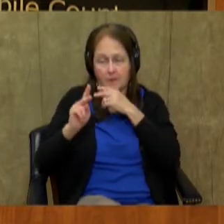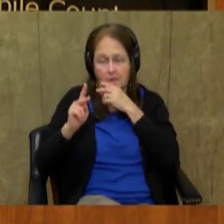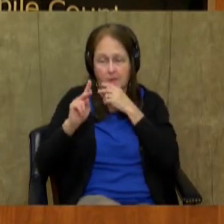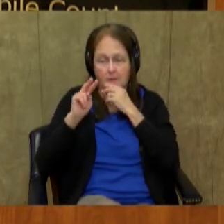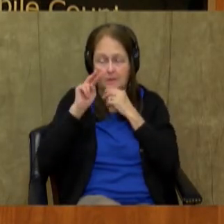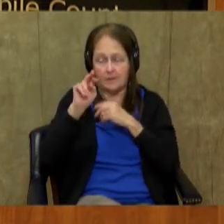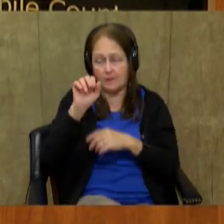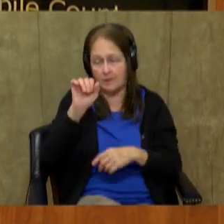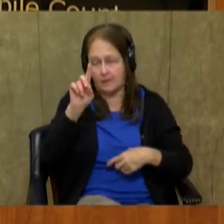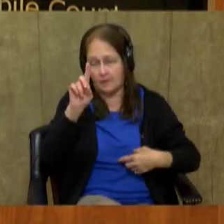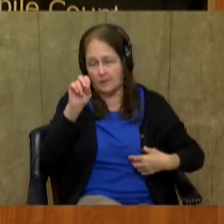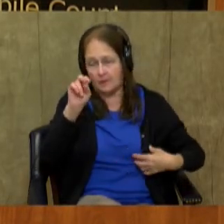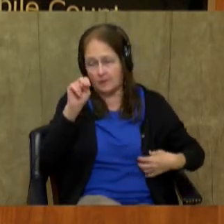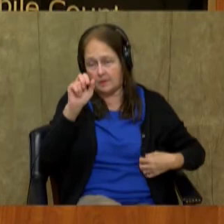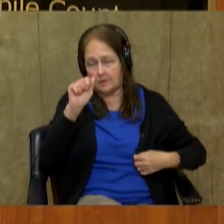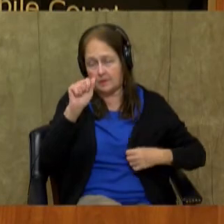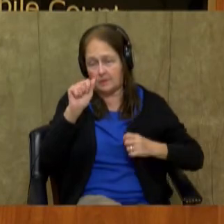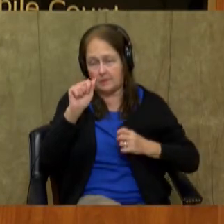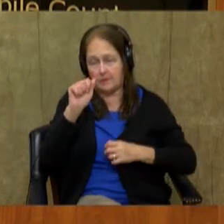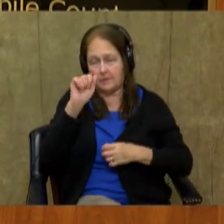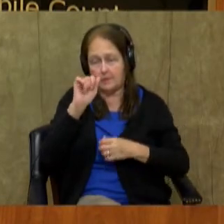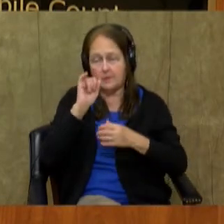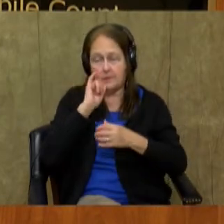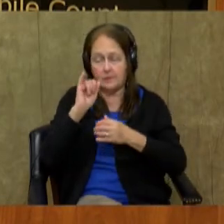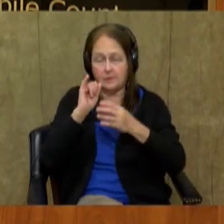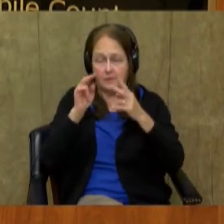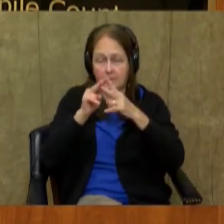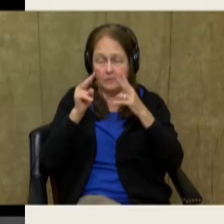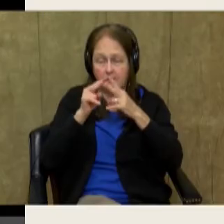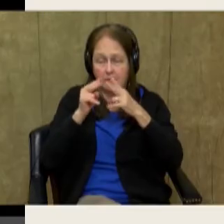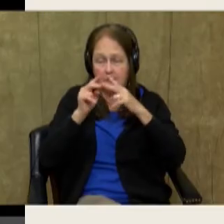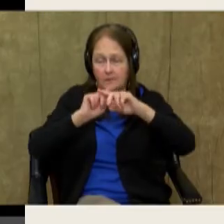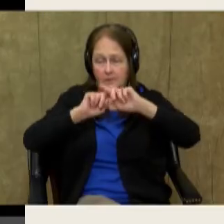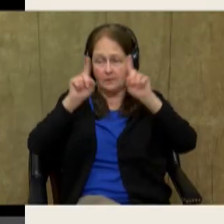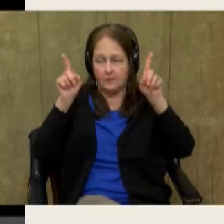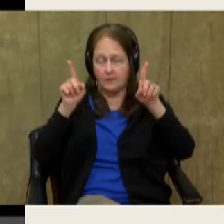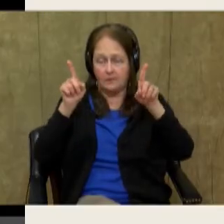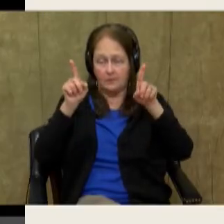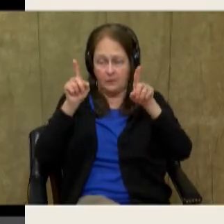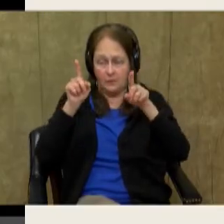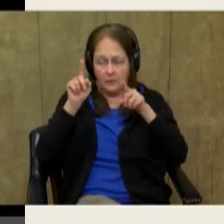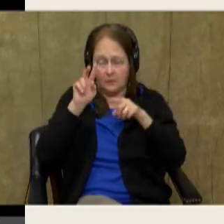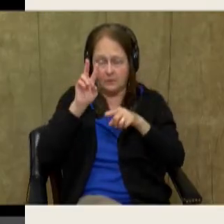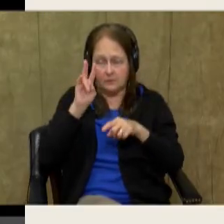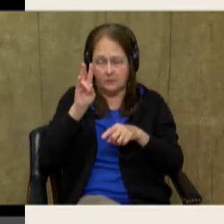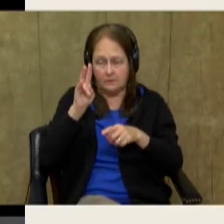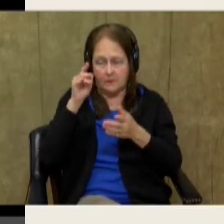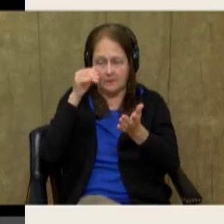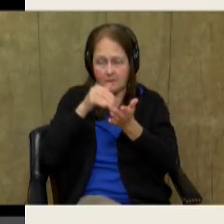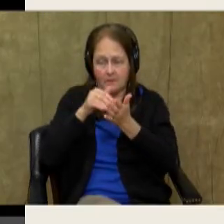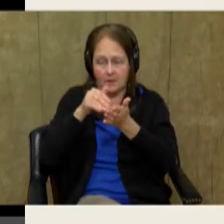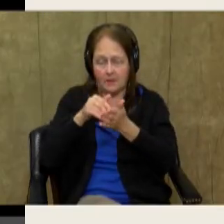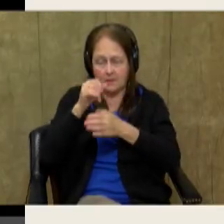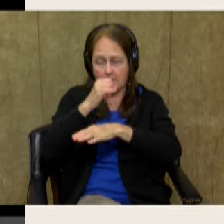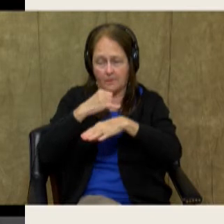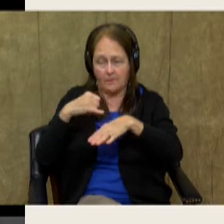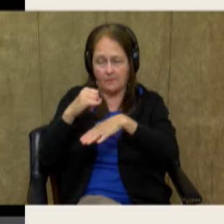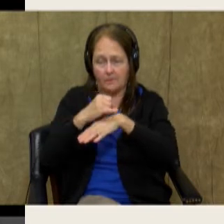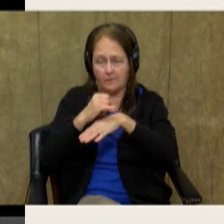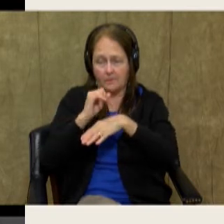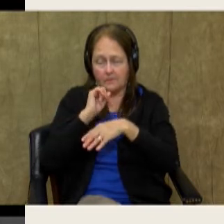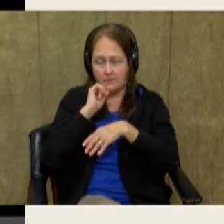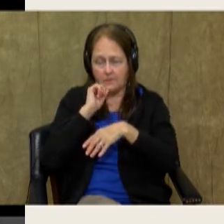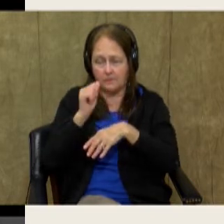let's look at Indonesia. Indonesia is very unique. It consists of 17,000 islands. Again, many of them are